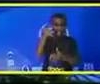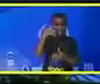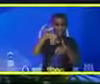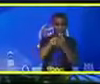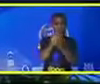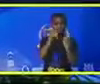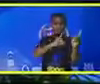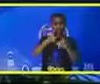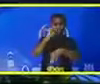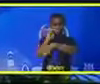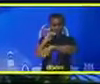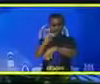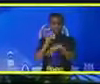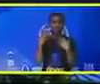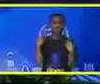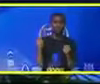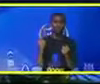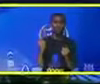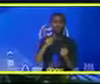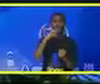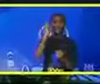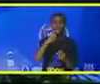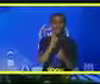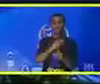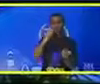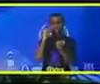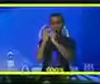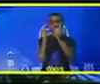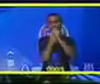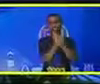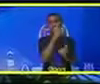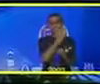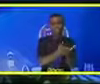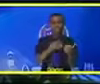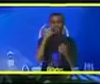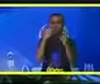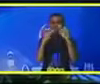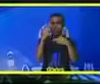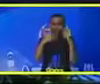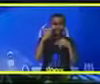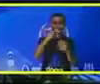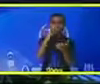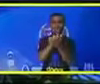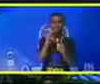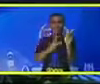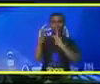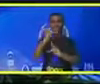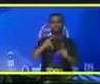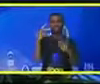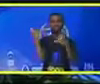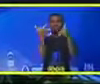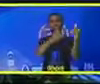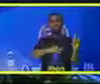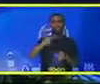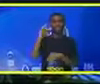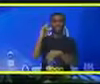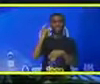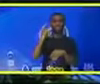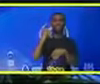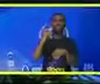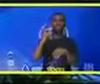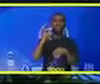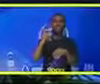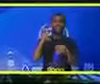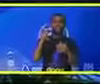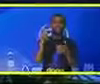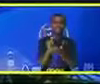do ministry well. We must redefine some of this joke that happens around on stage, to the point that every time we look at men of God,